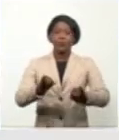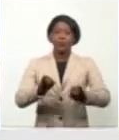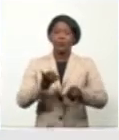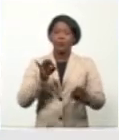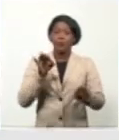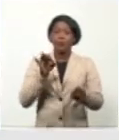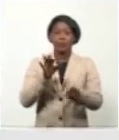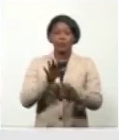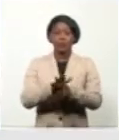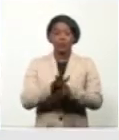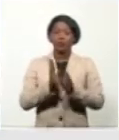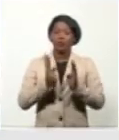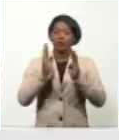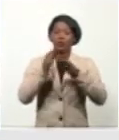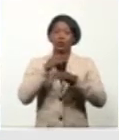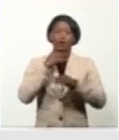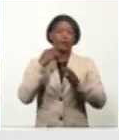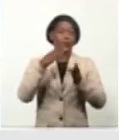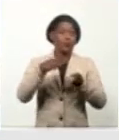morning.